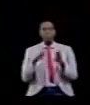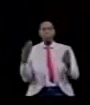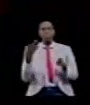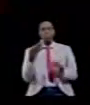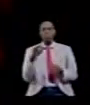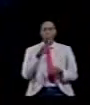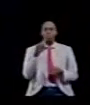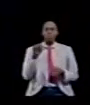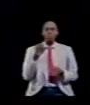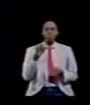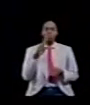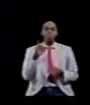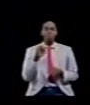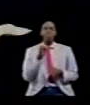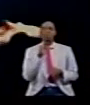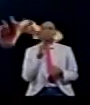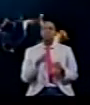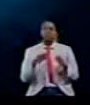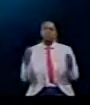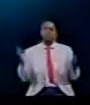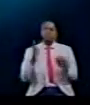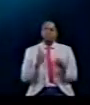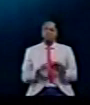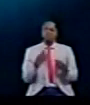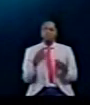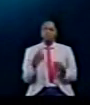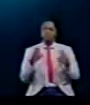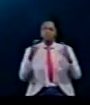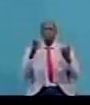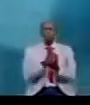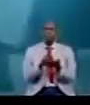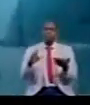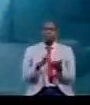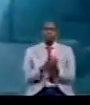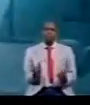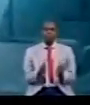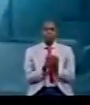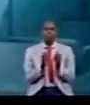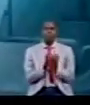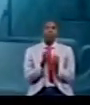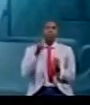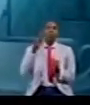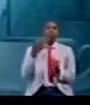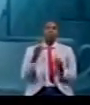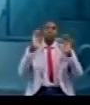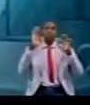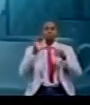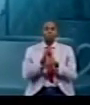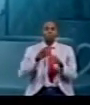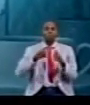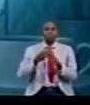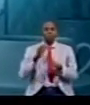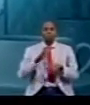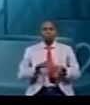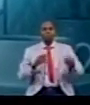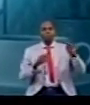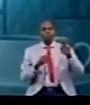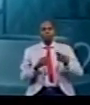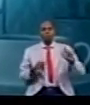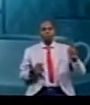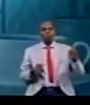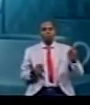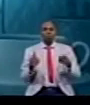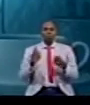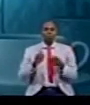Federal Medical Center, but he has this experience of all this electrical work. And just one morning, he just felt